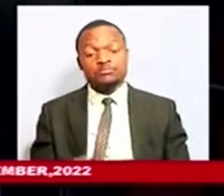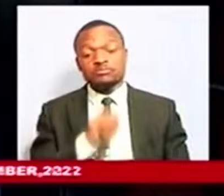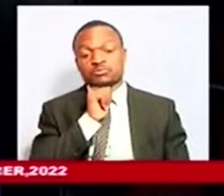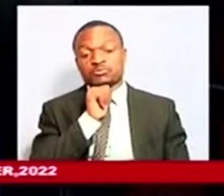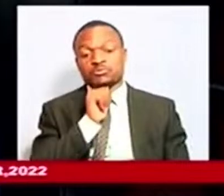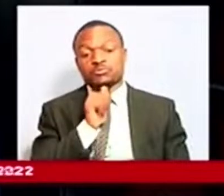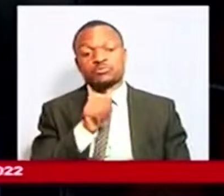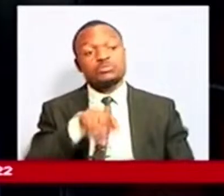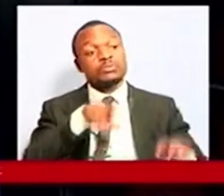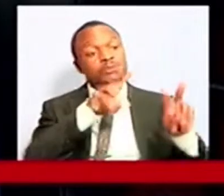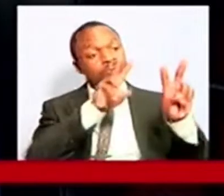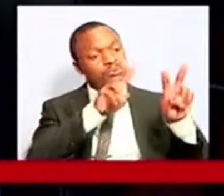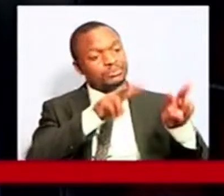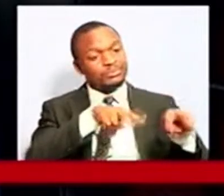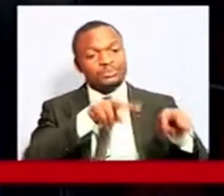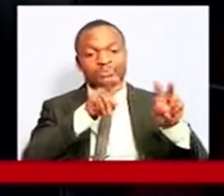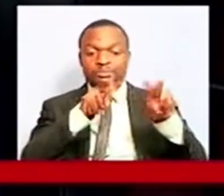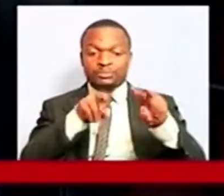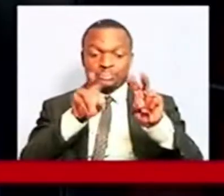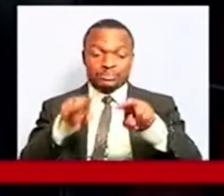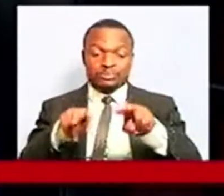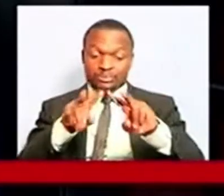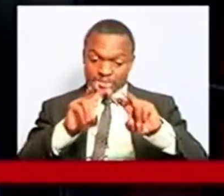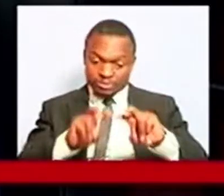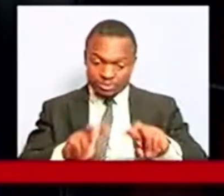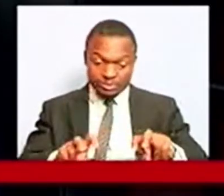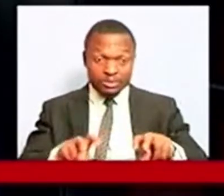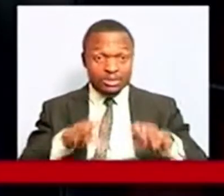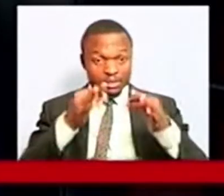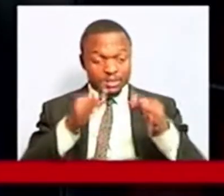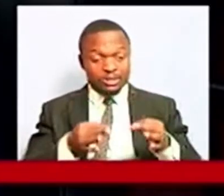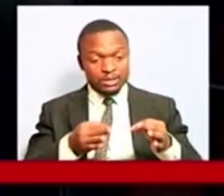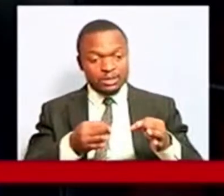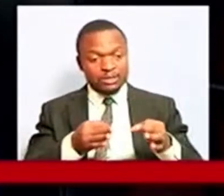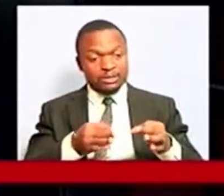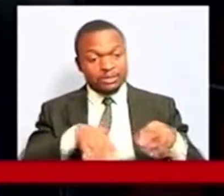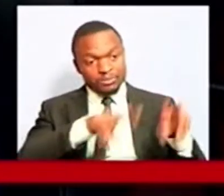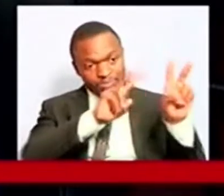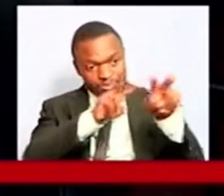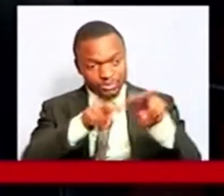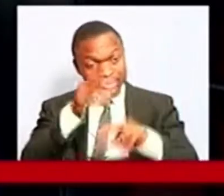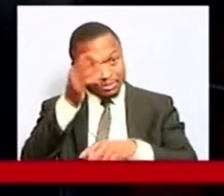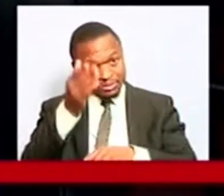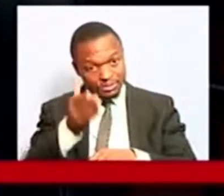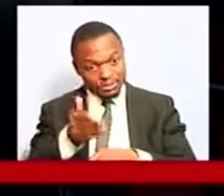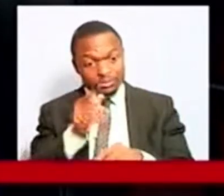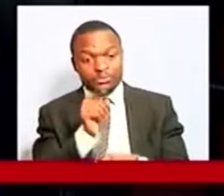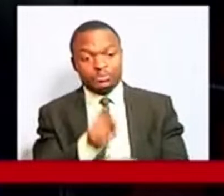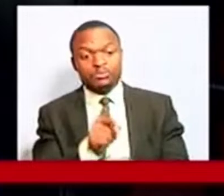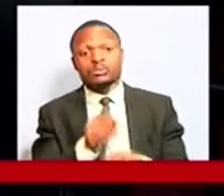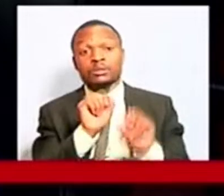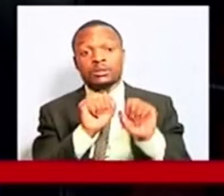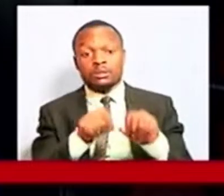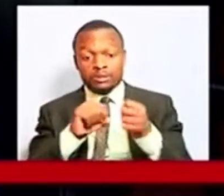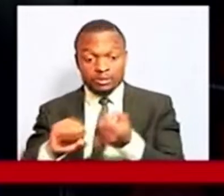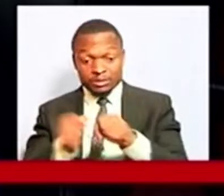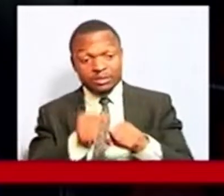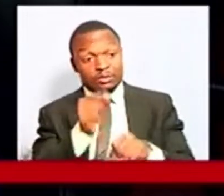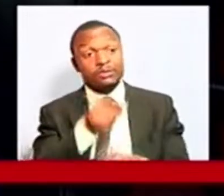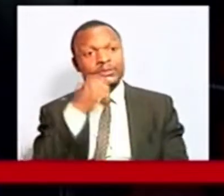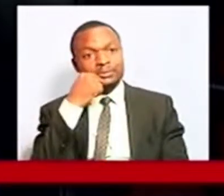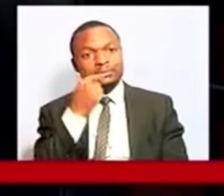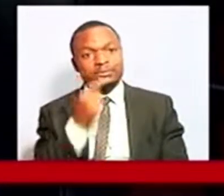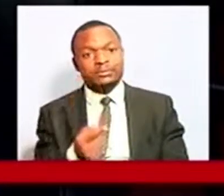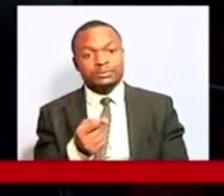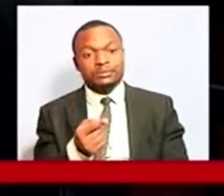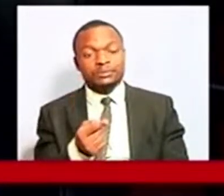monitoring and evaluation? Because had it been done in good time, I think maybe this could have been prevented, because you are saying that